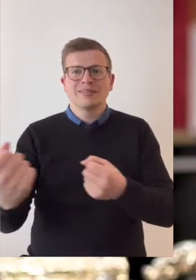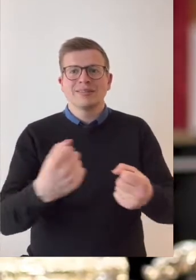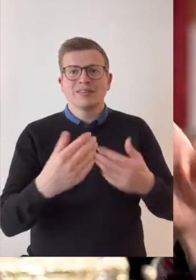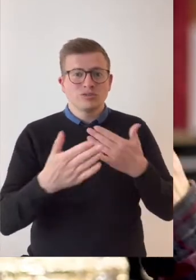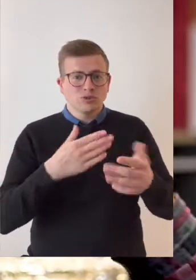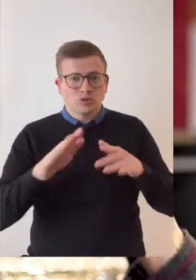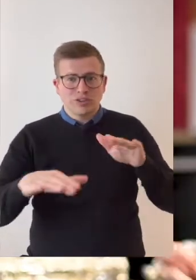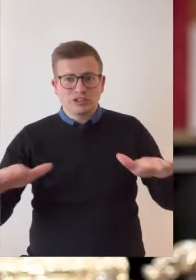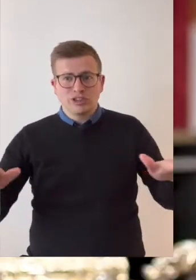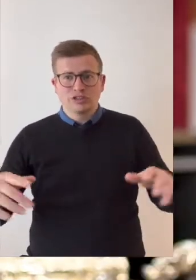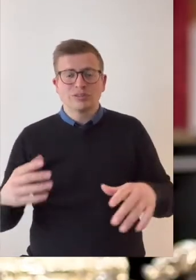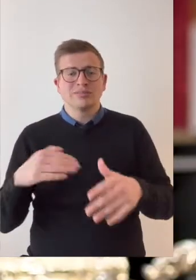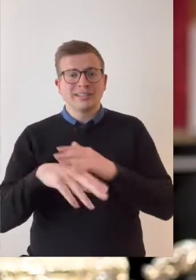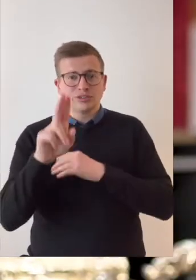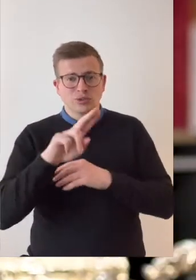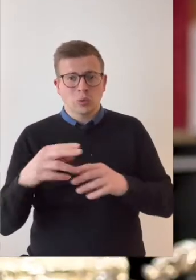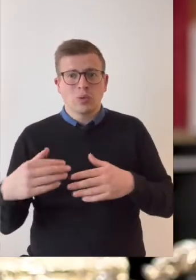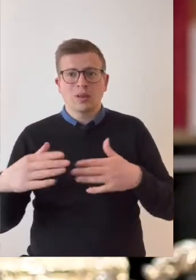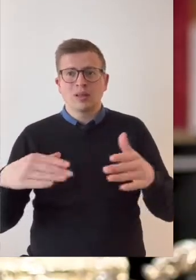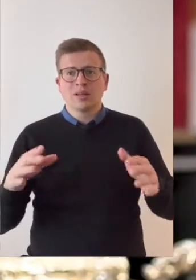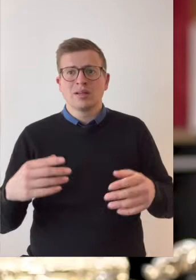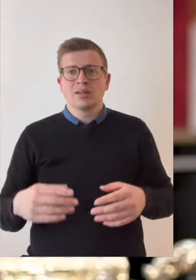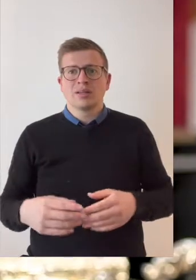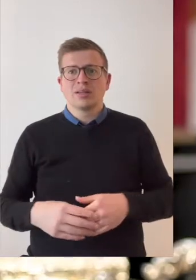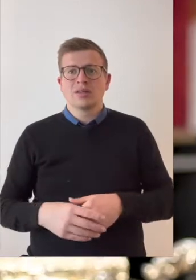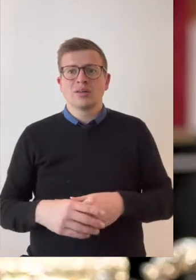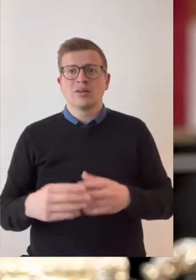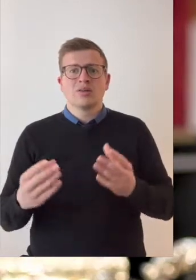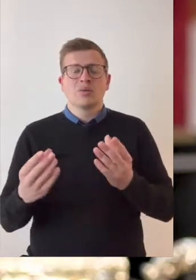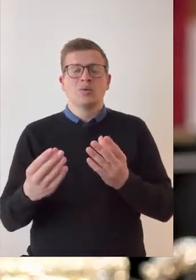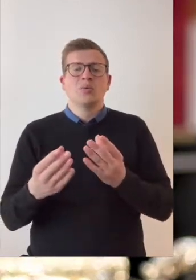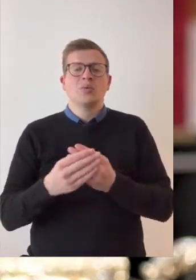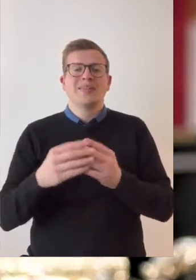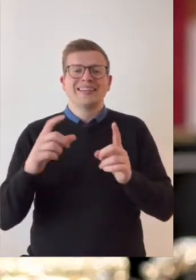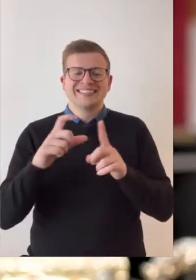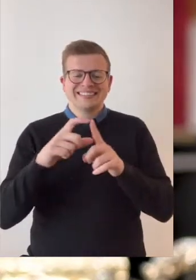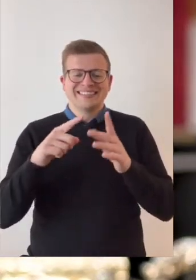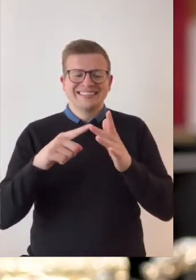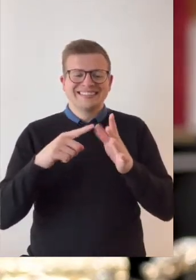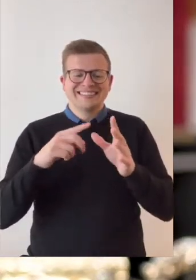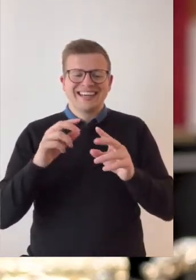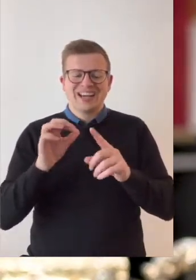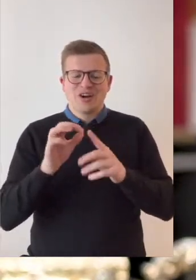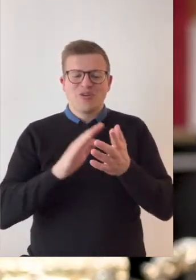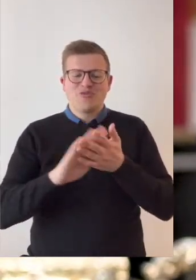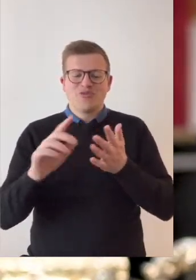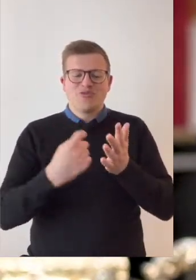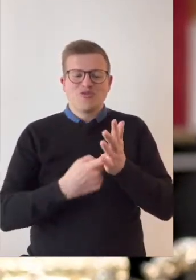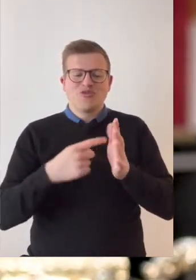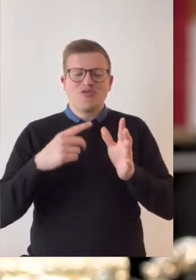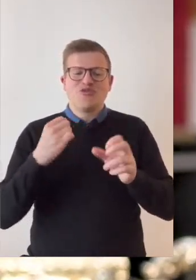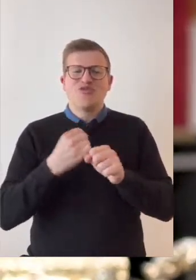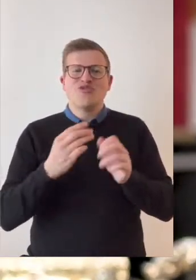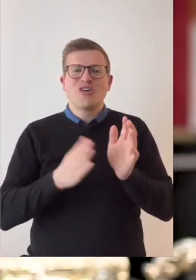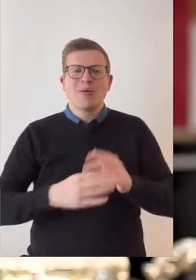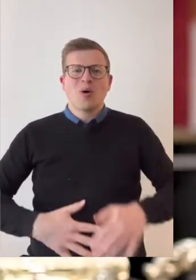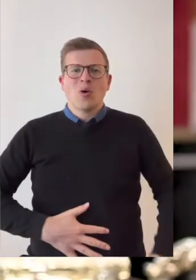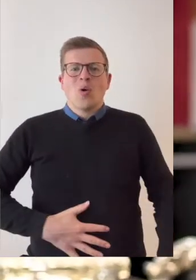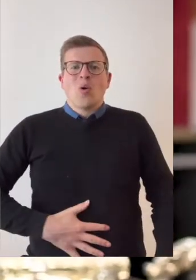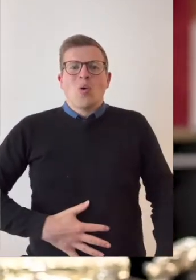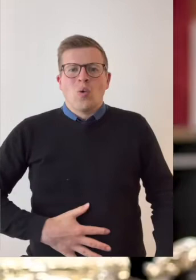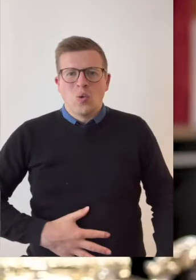sorted the kids, Titherington School, with the diaphragm, leaning forward and lifting yourself up, you know, when you're